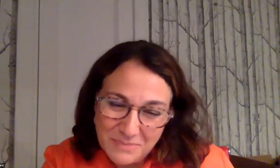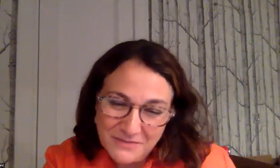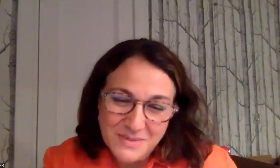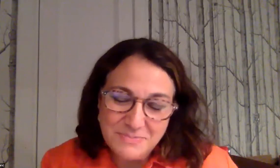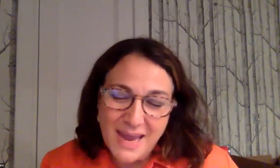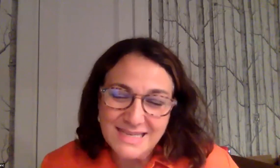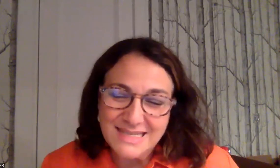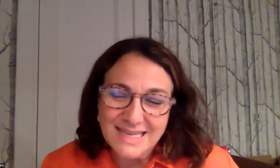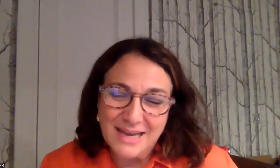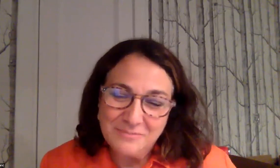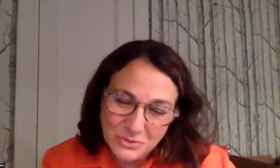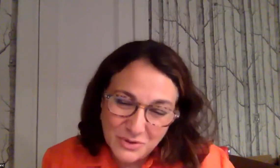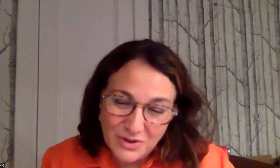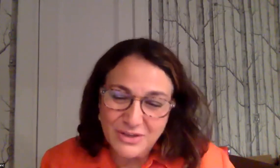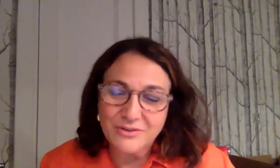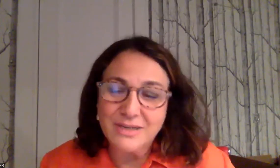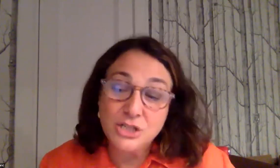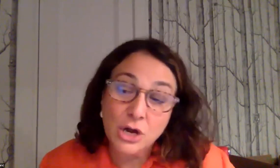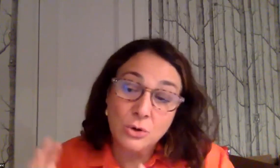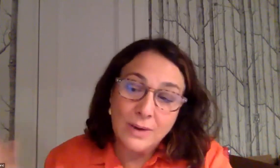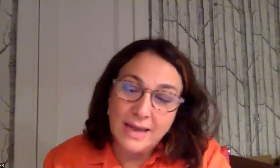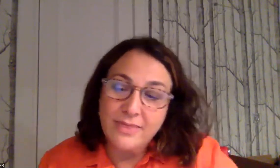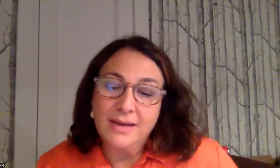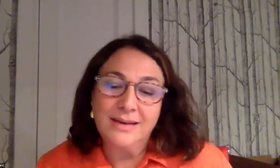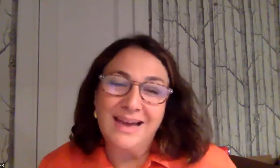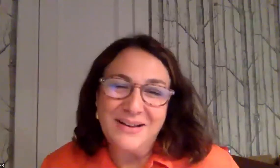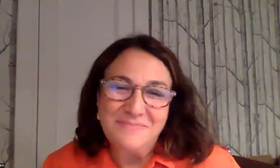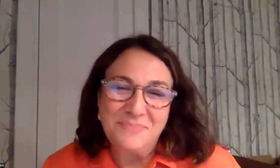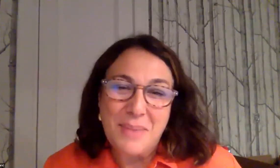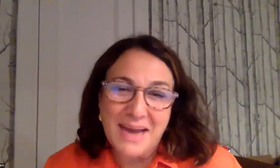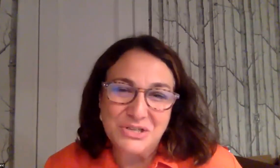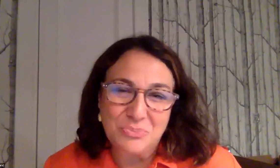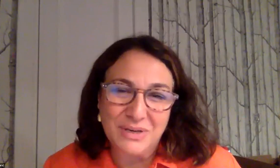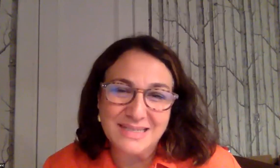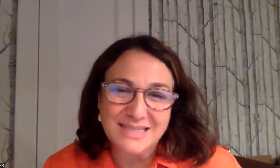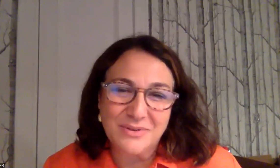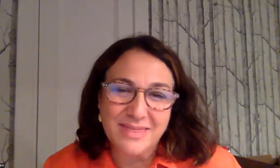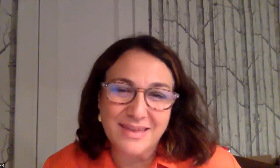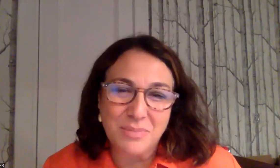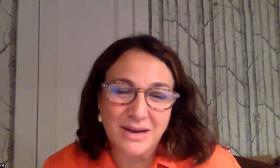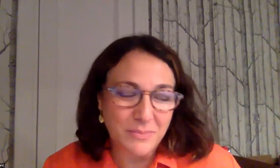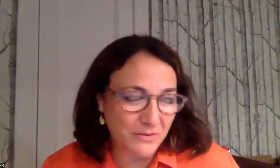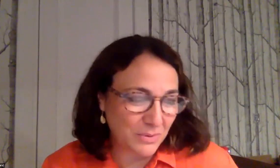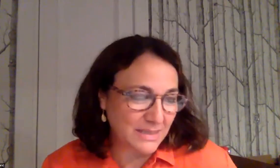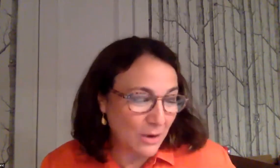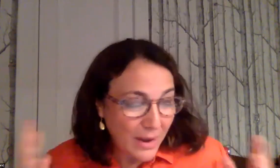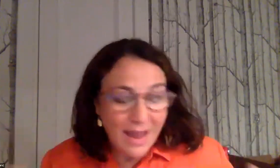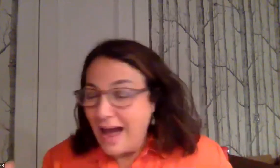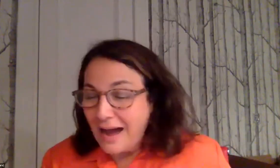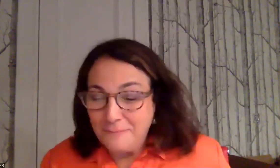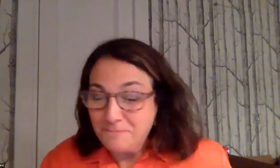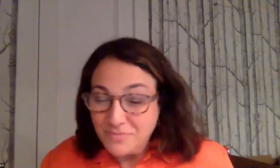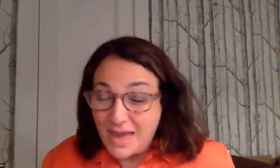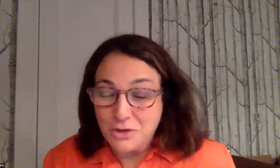we go from Give Me Space, um, to a fall curated show, and then, um, back to New Prints with Black Women of Print. So,